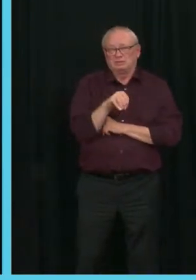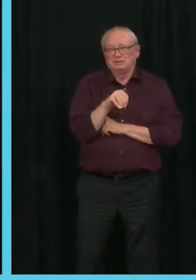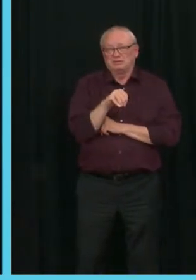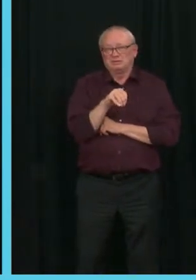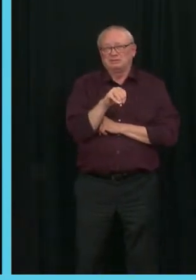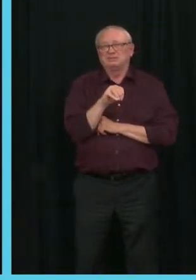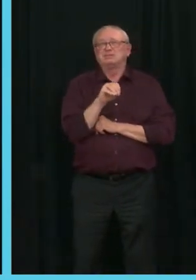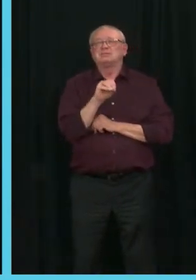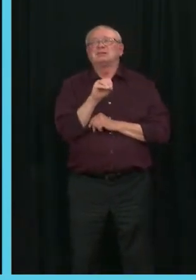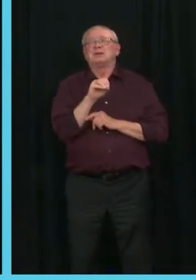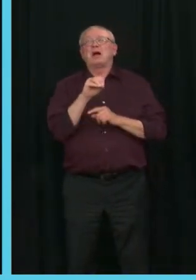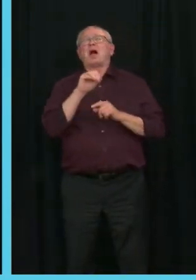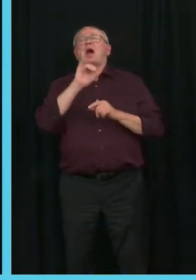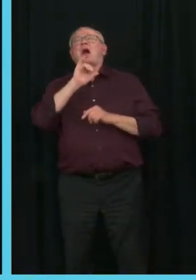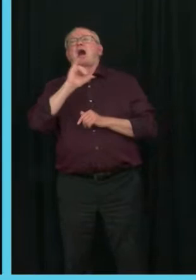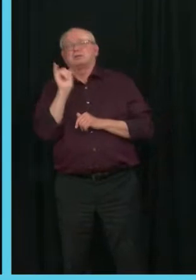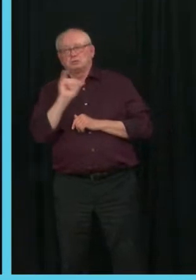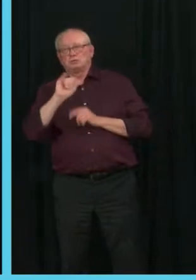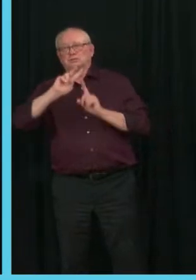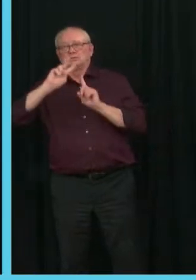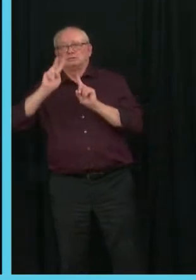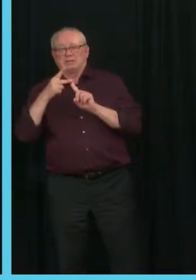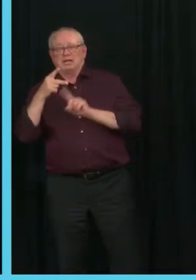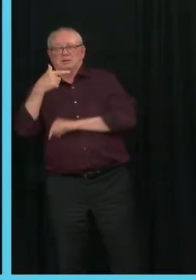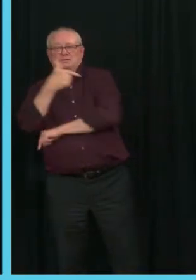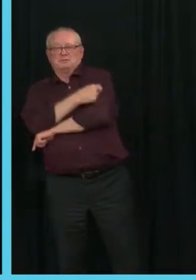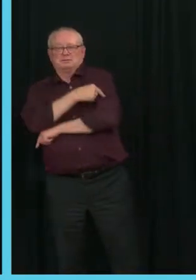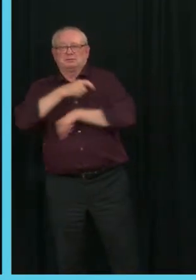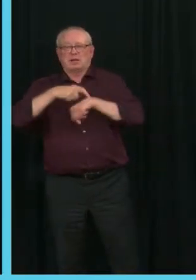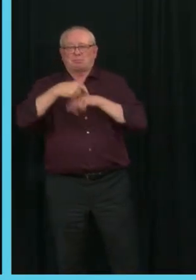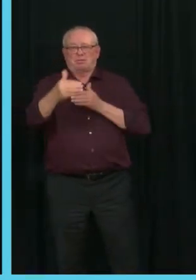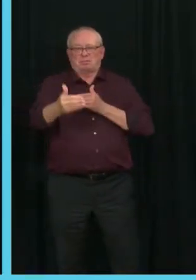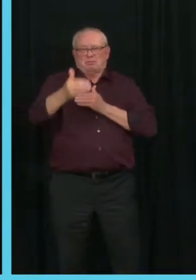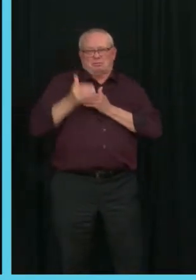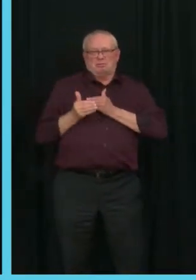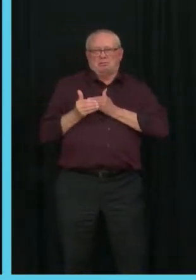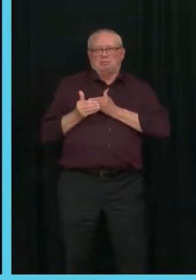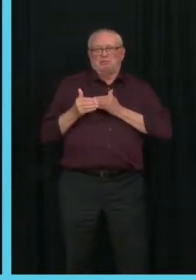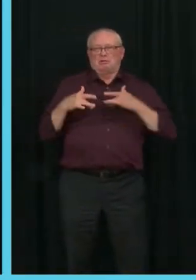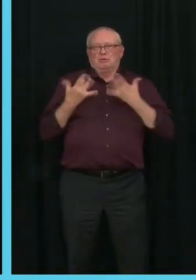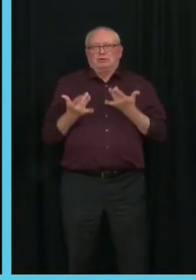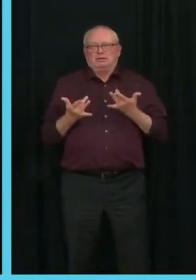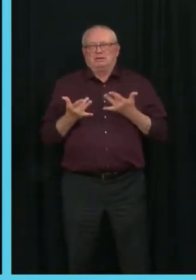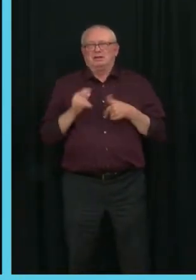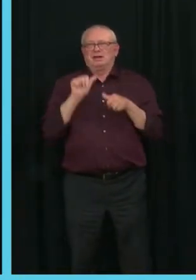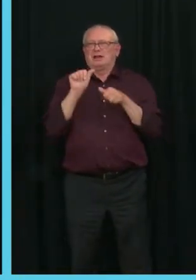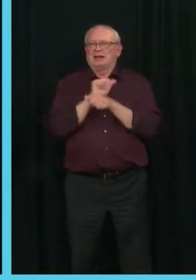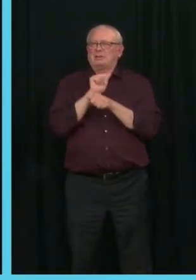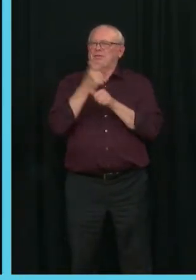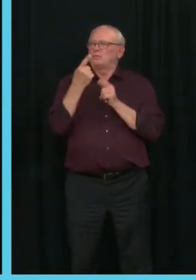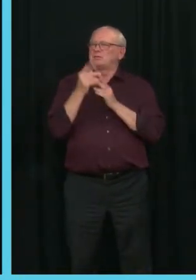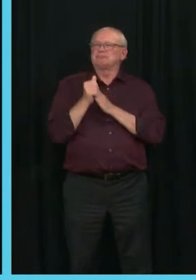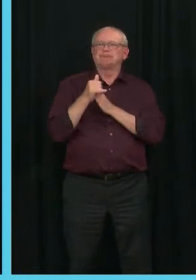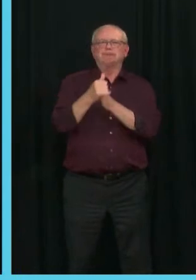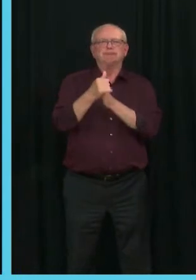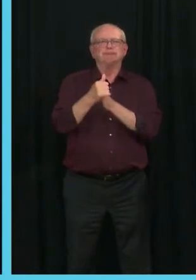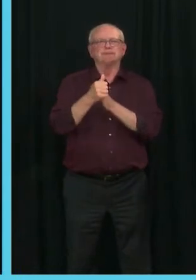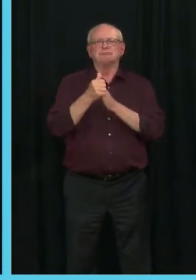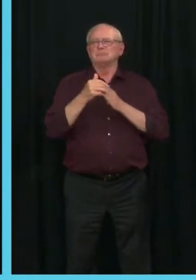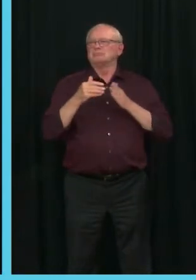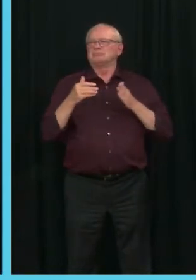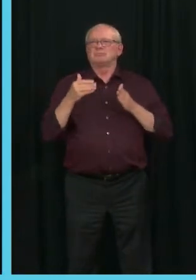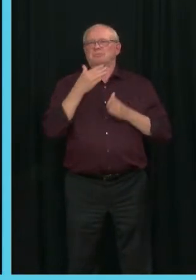accelerating second doses. And once again, we're leading the country. We're at about 16% of our eligible population